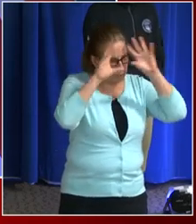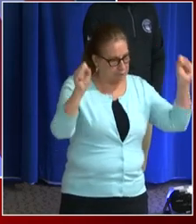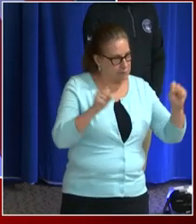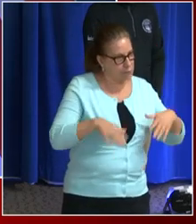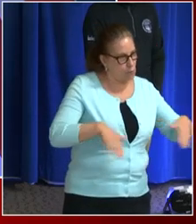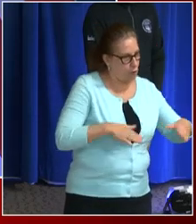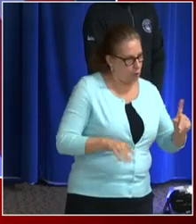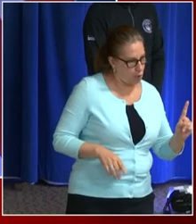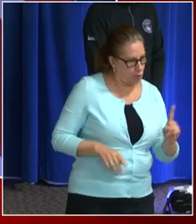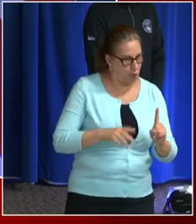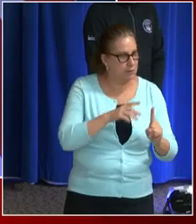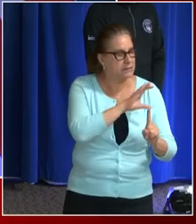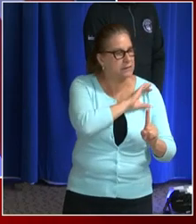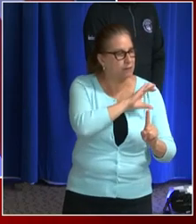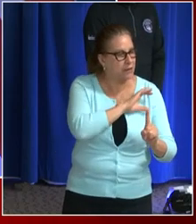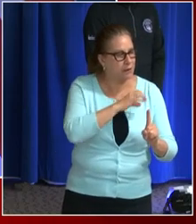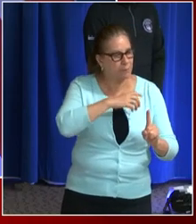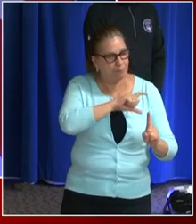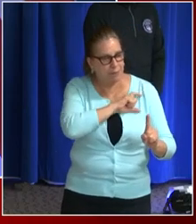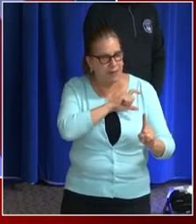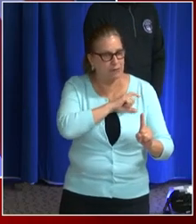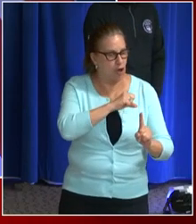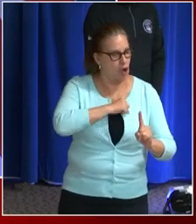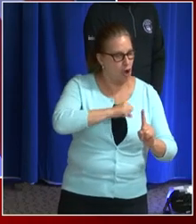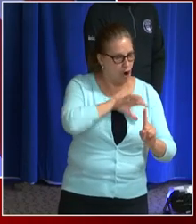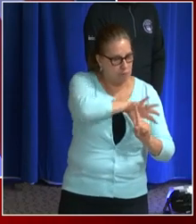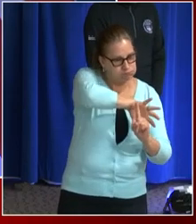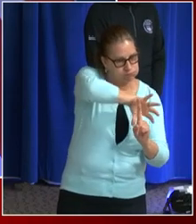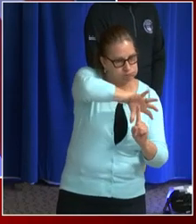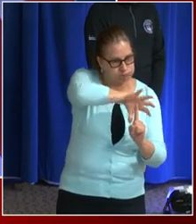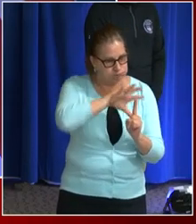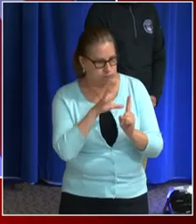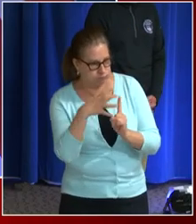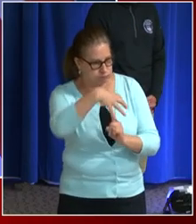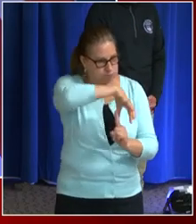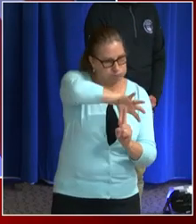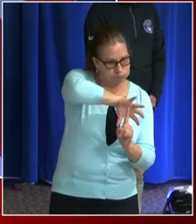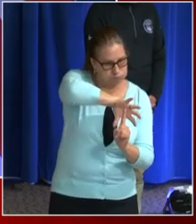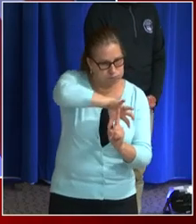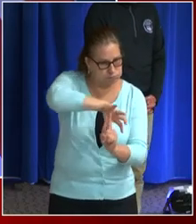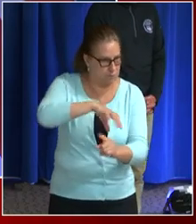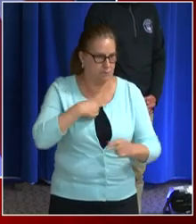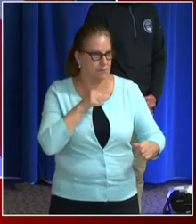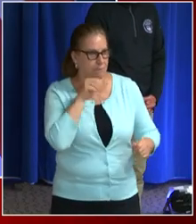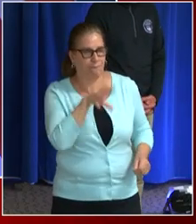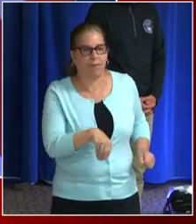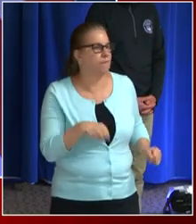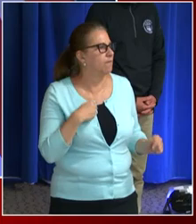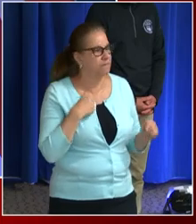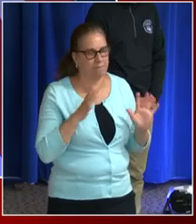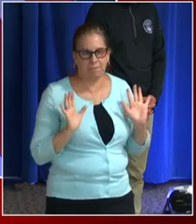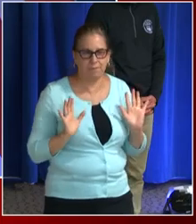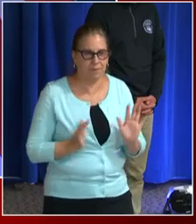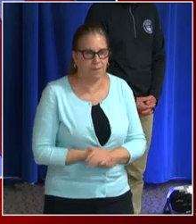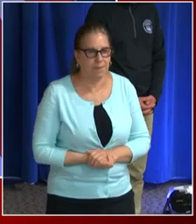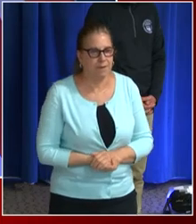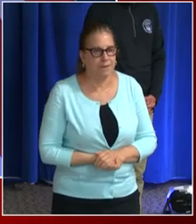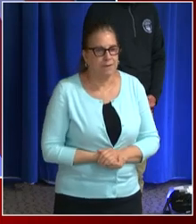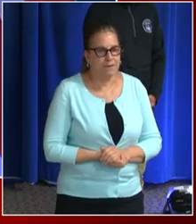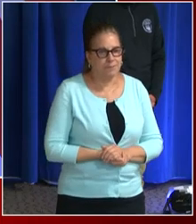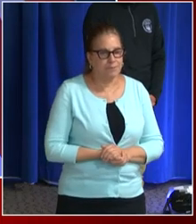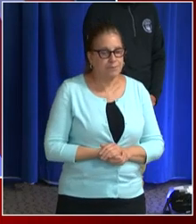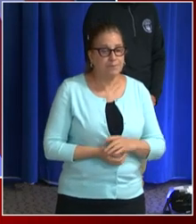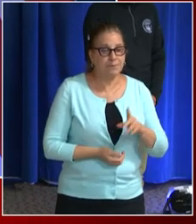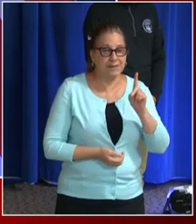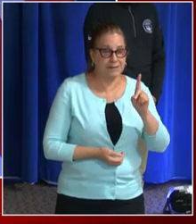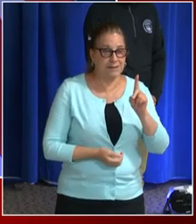president. Yes. Thank you, Chief. Could you tell us, you said that the DC Police Department did not participate in the